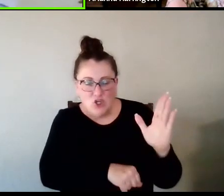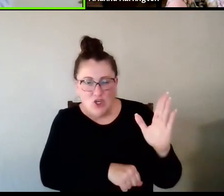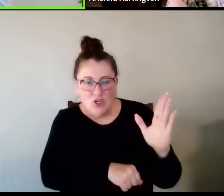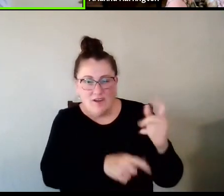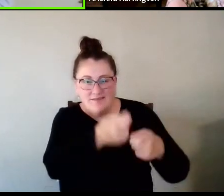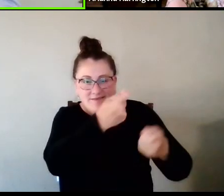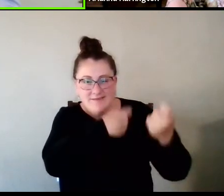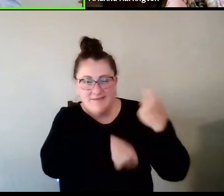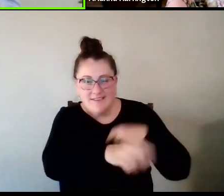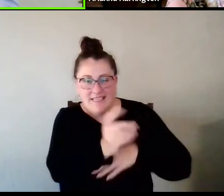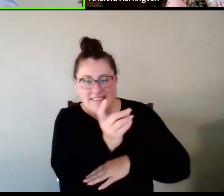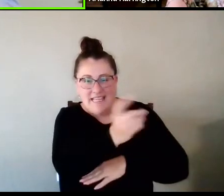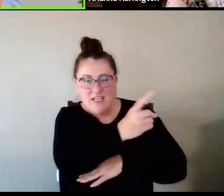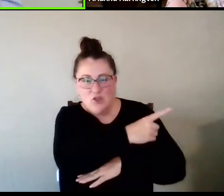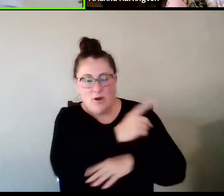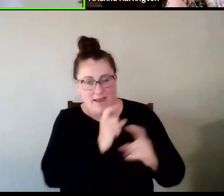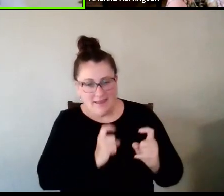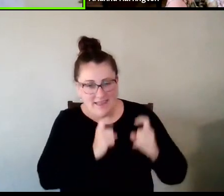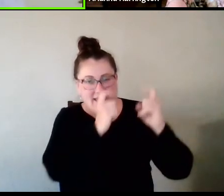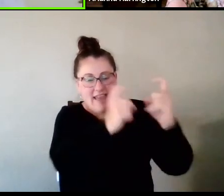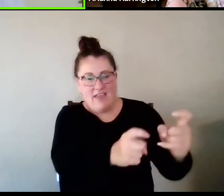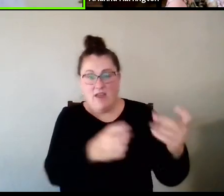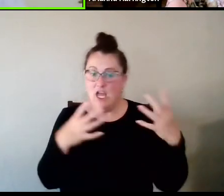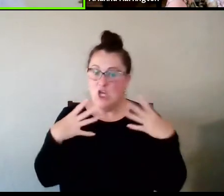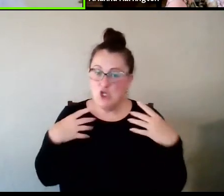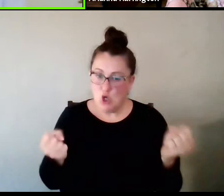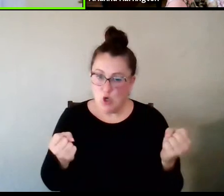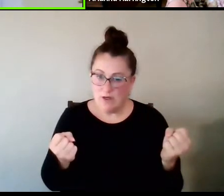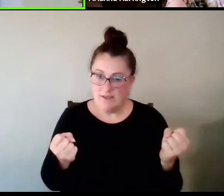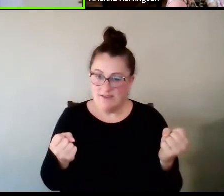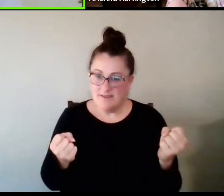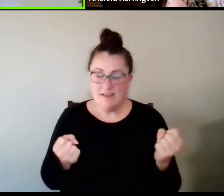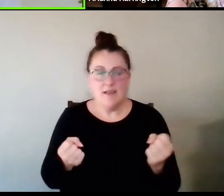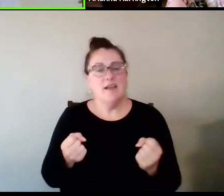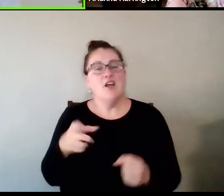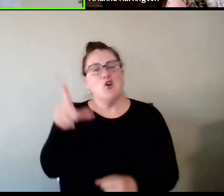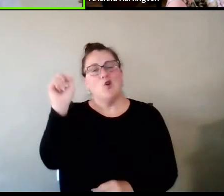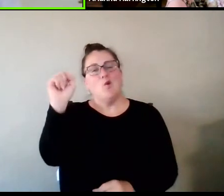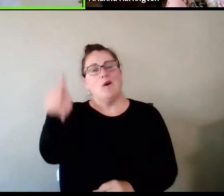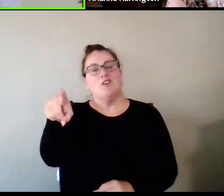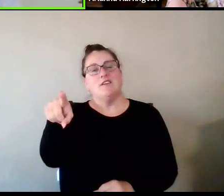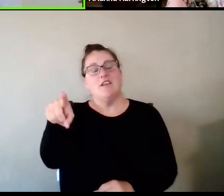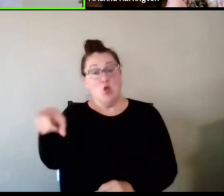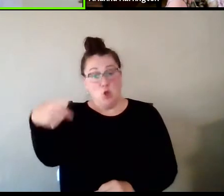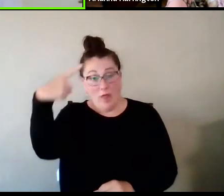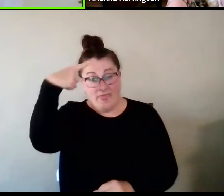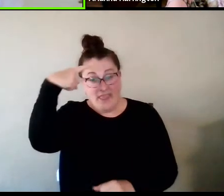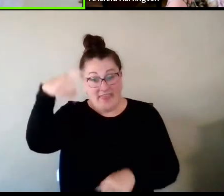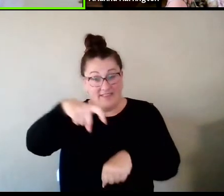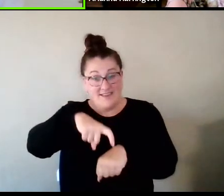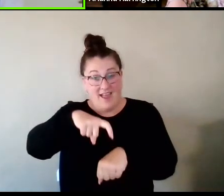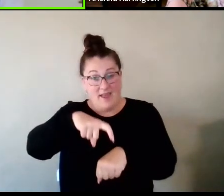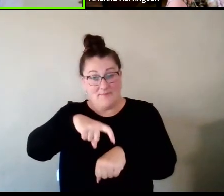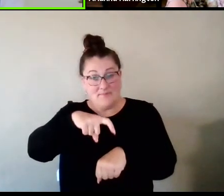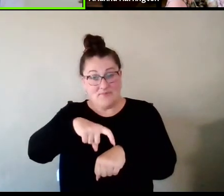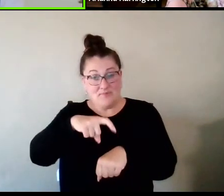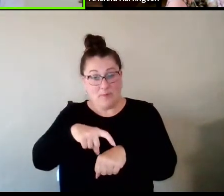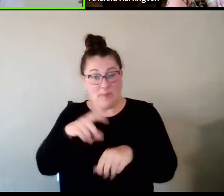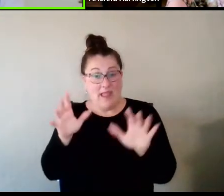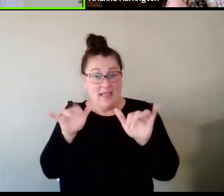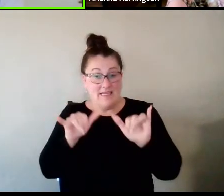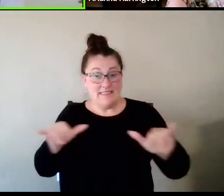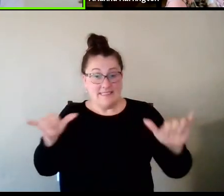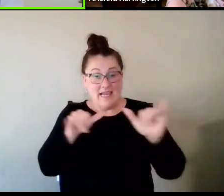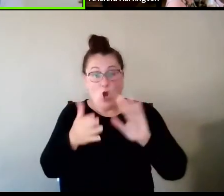new dinosaur, but gave back to the child a cured dinosaur. Now, here's a question, Arianna. Do you think at the time there was a standard